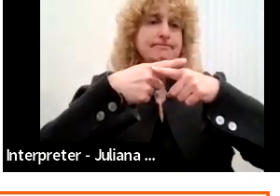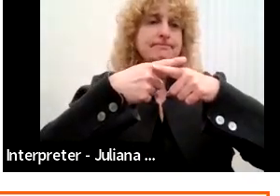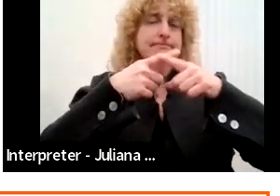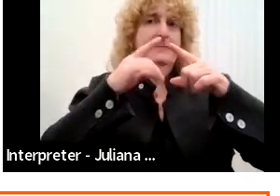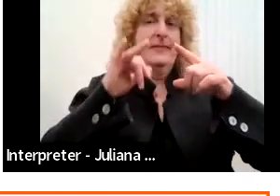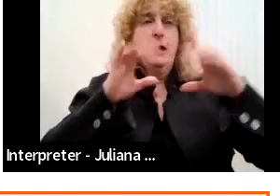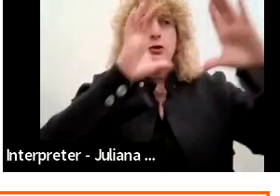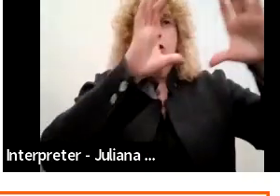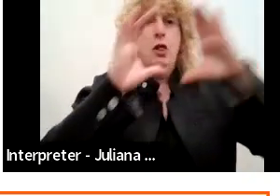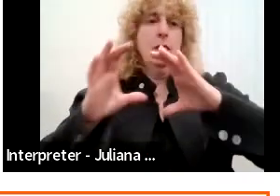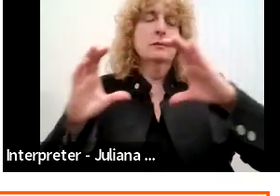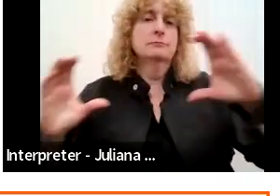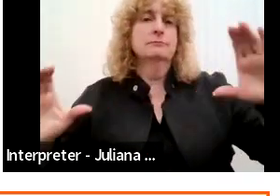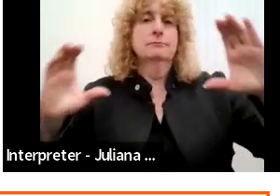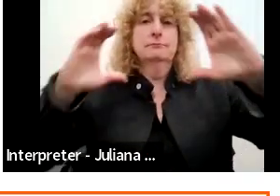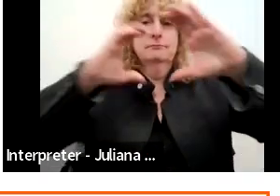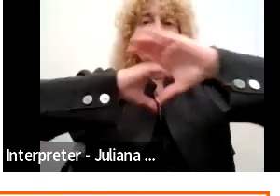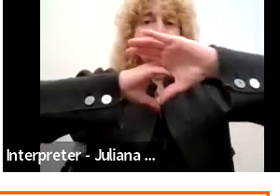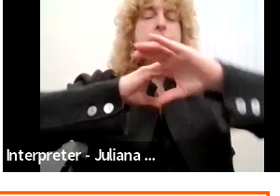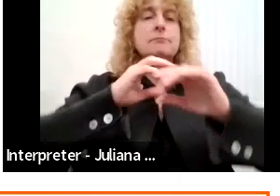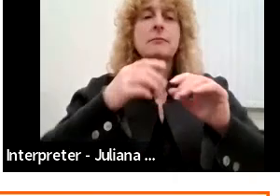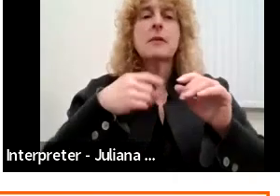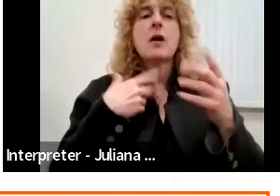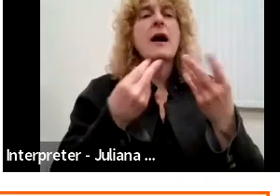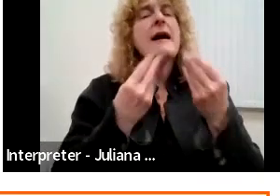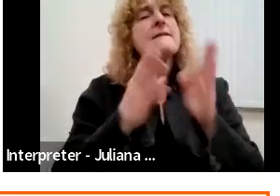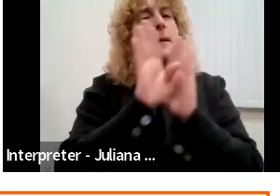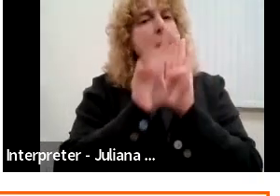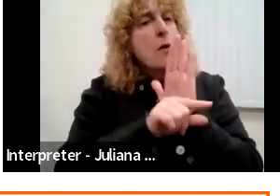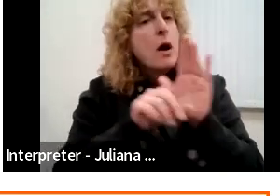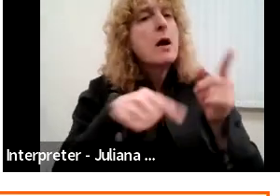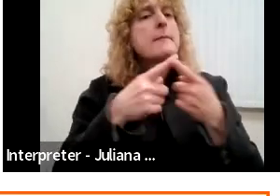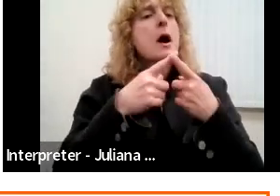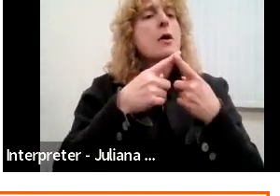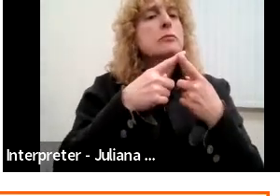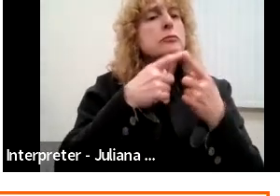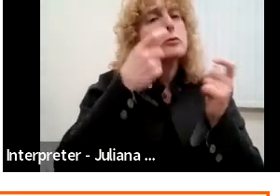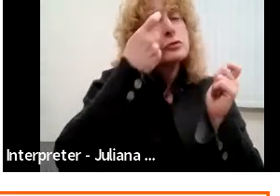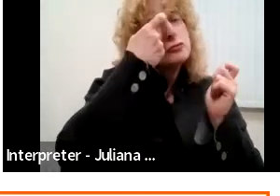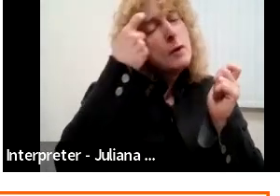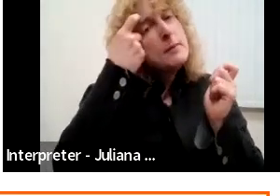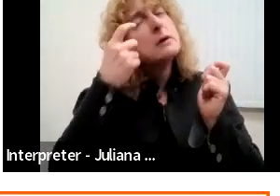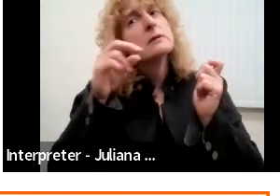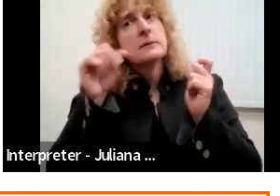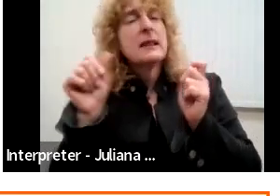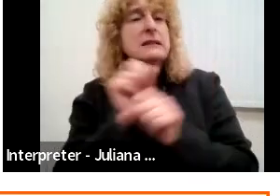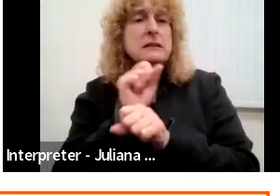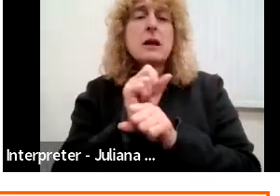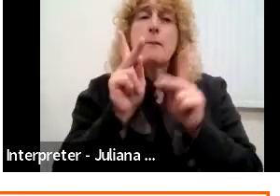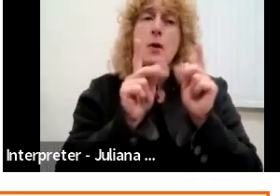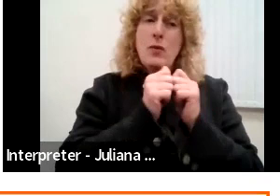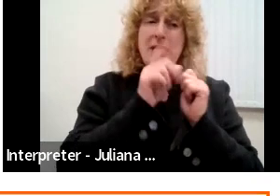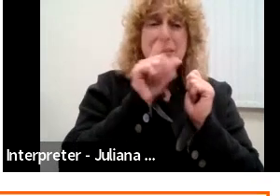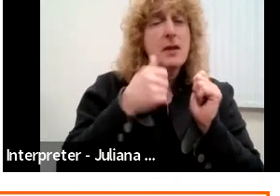Wanted to give some background on trauma and disability and statistics. People with disabilities face almost double the rate of